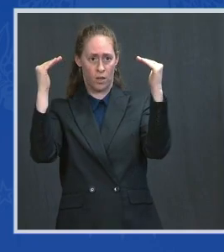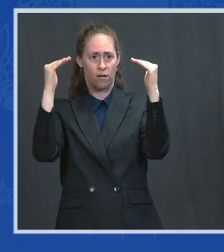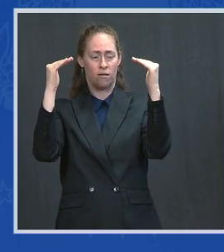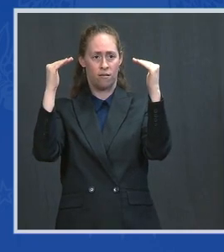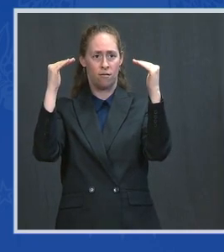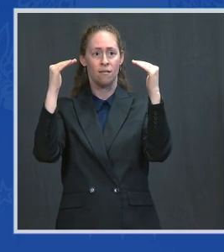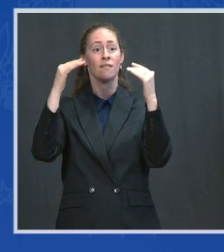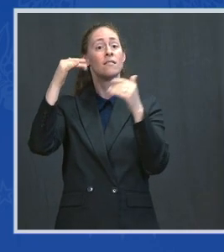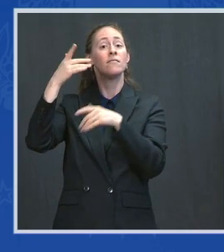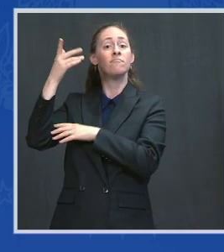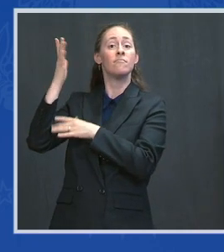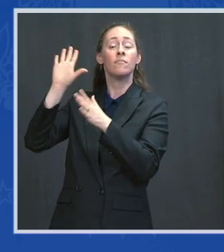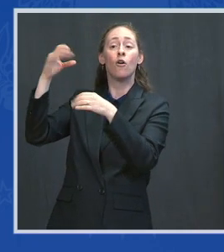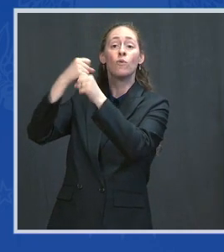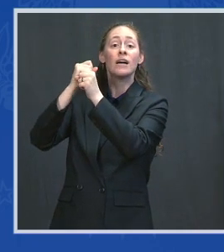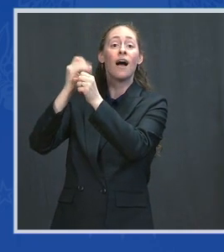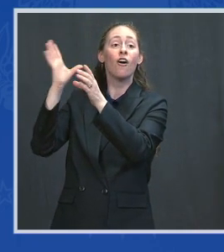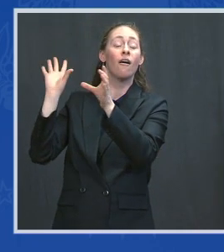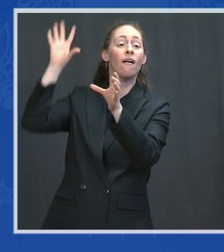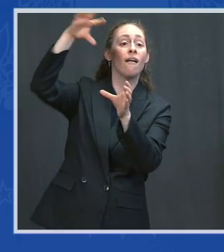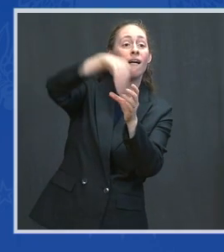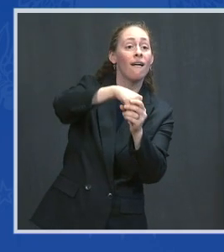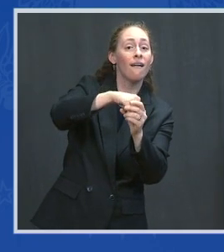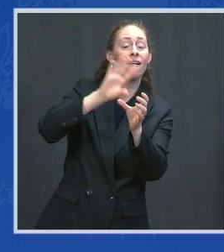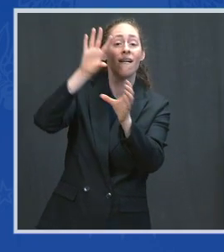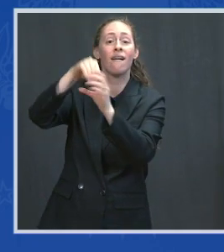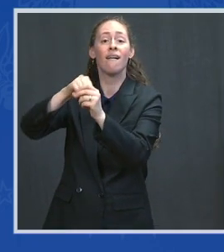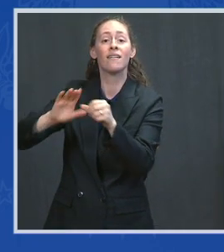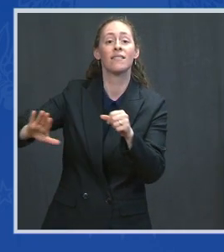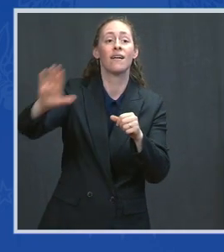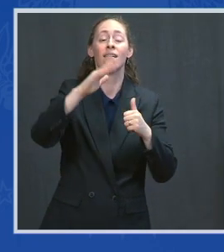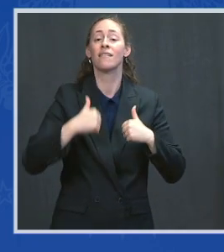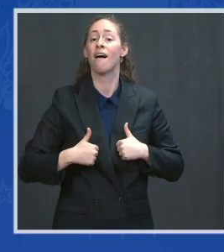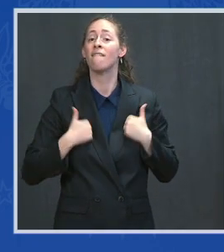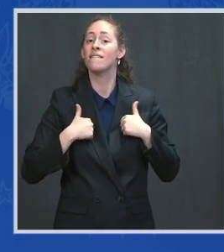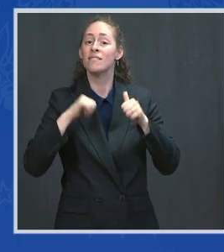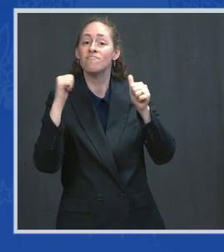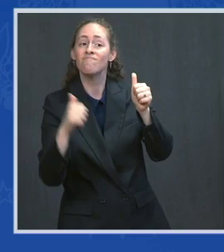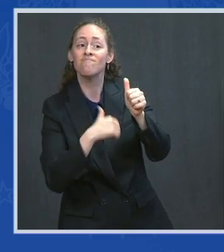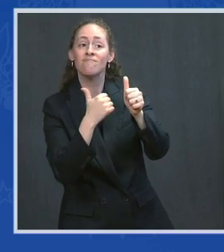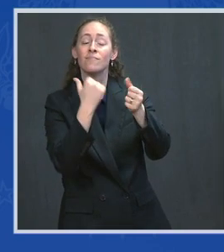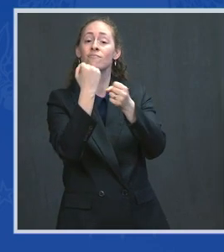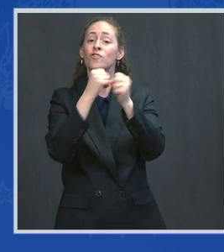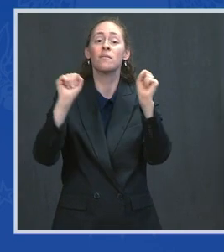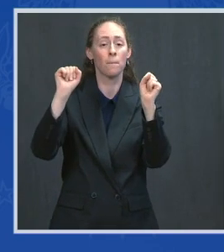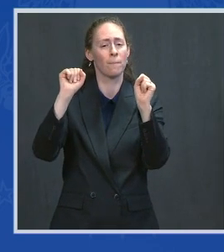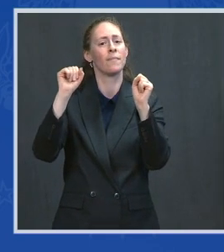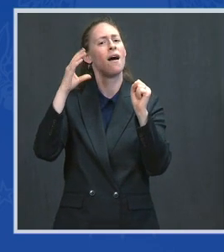rights, including life, liberty, and the pursuit of happiness.